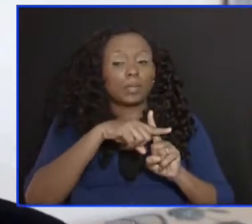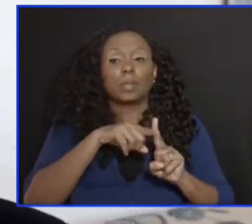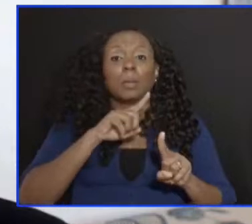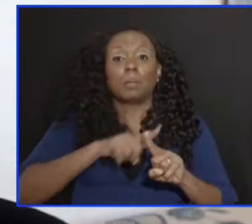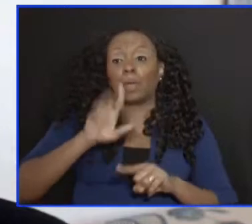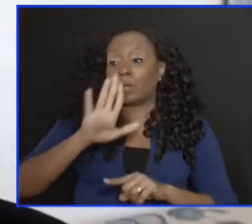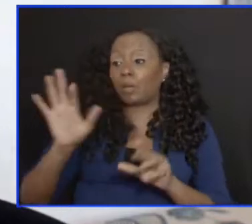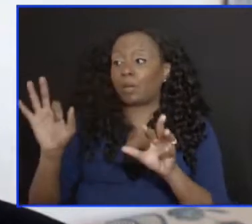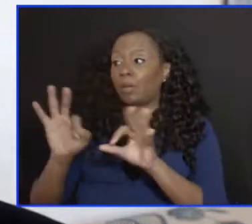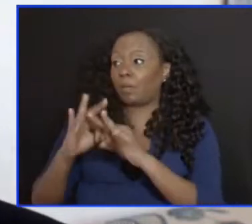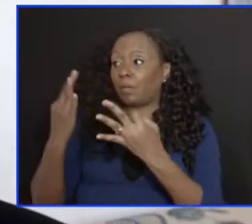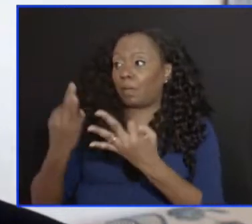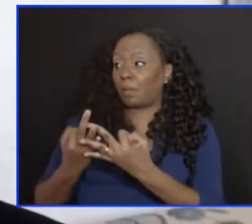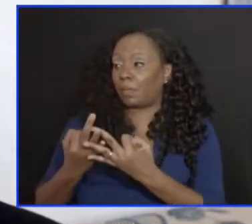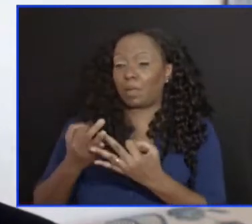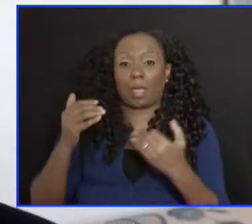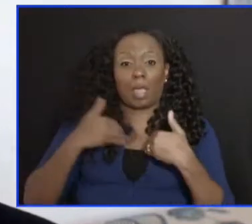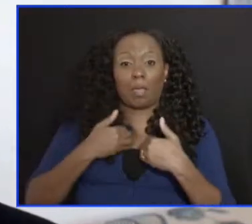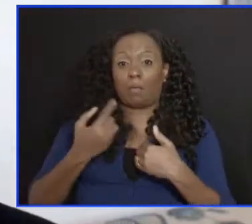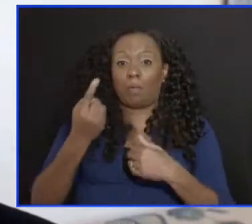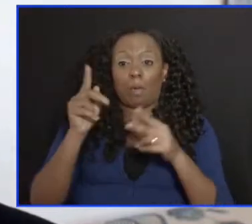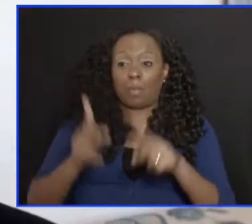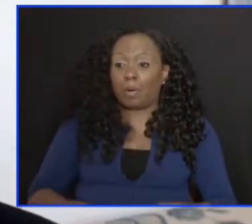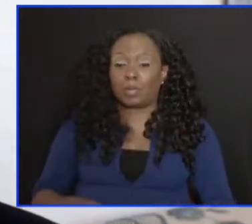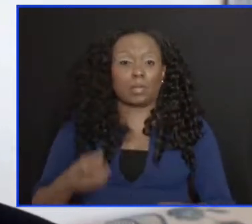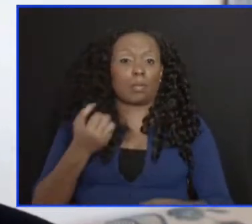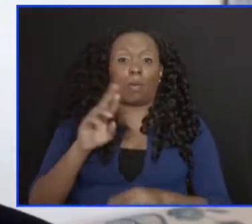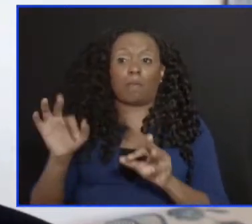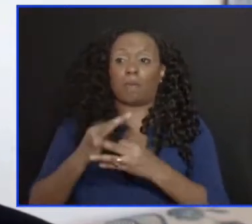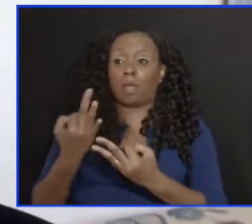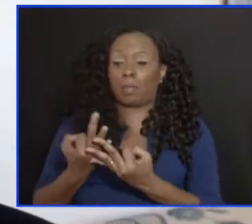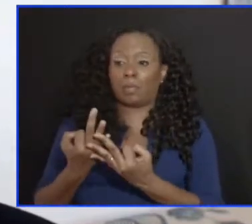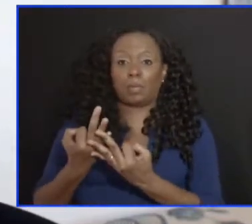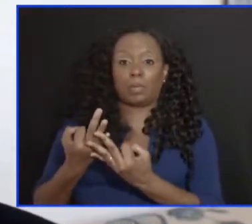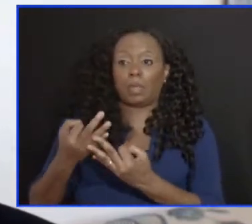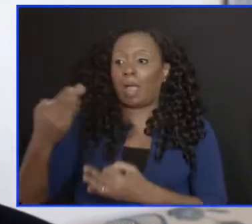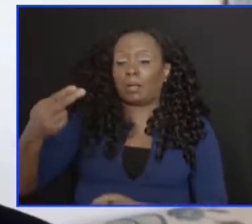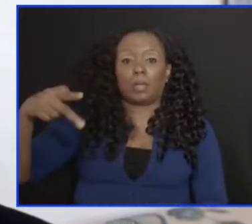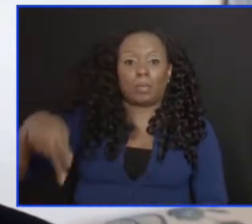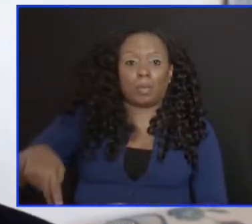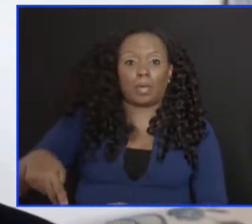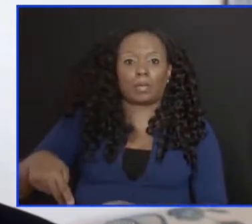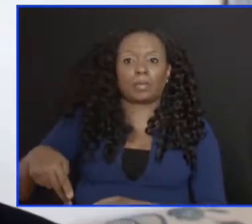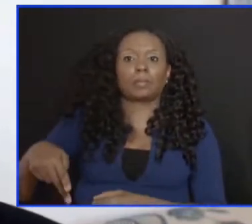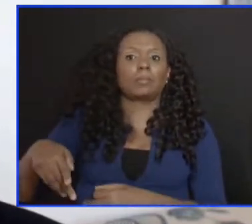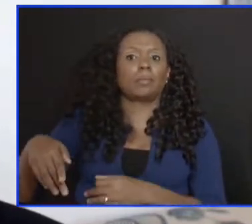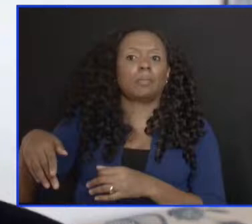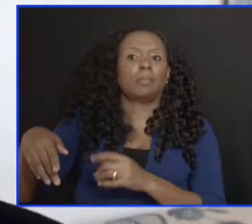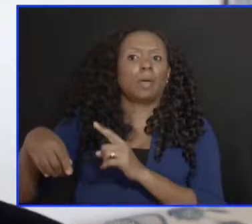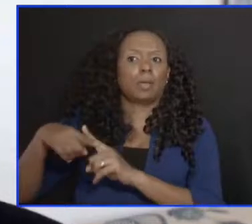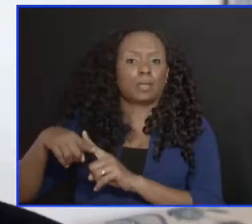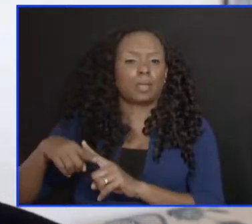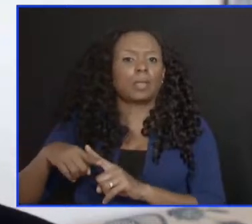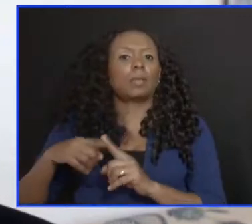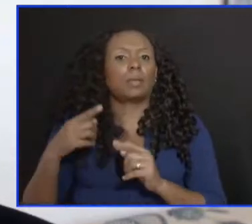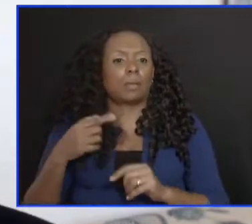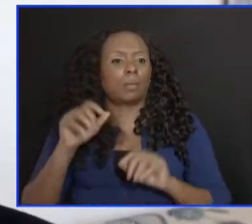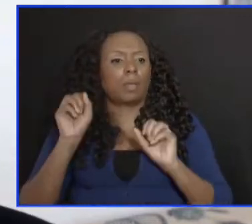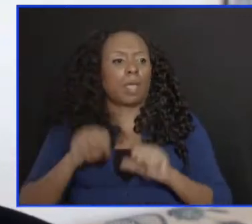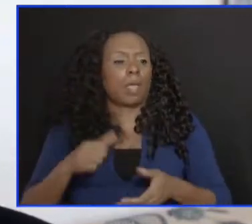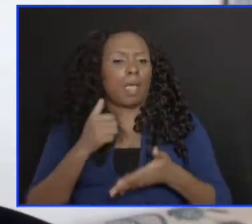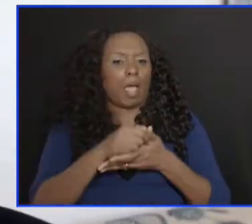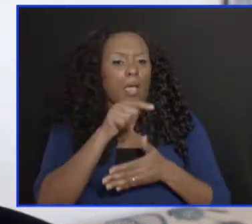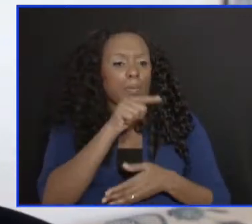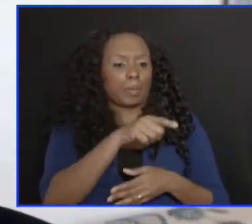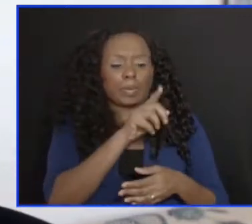Point who are in primary care and are very ill and want to see them, will be facilitated